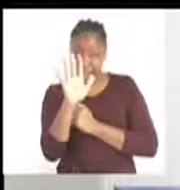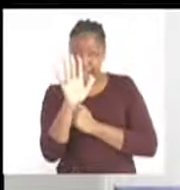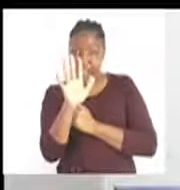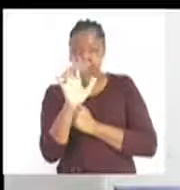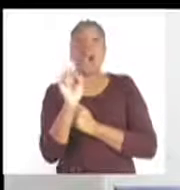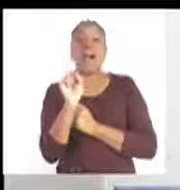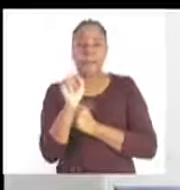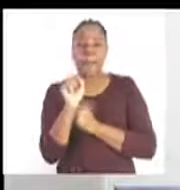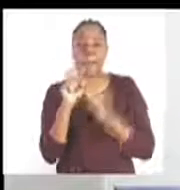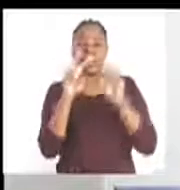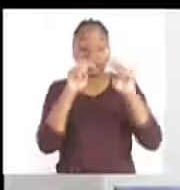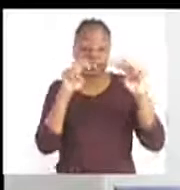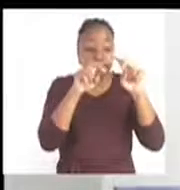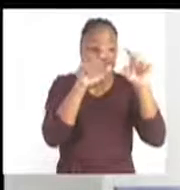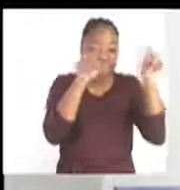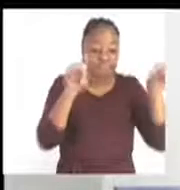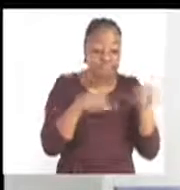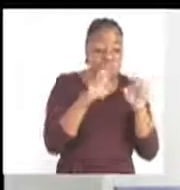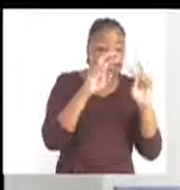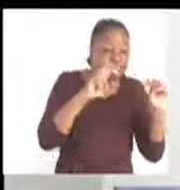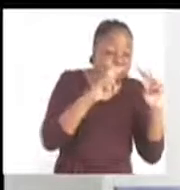board?